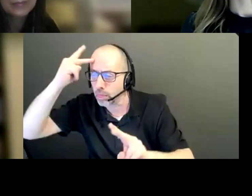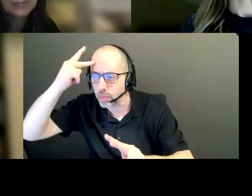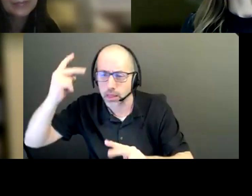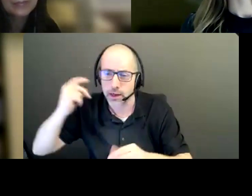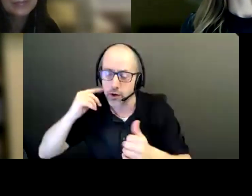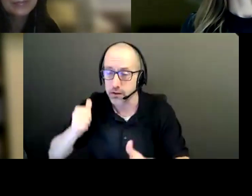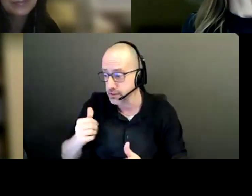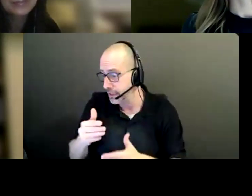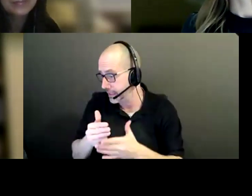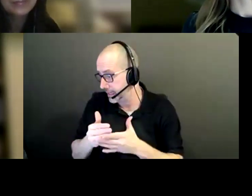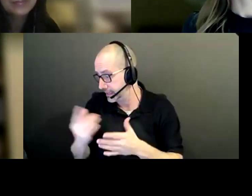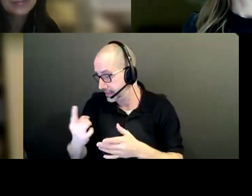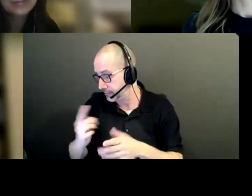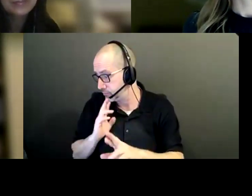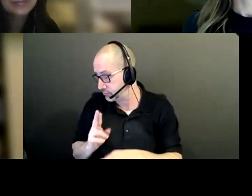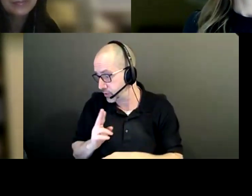what you don't know.